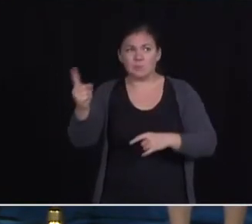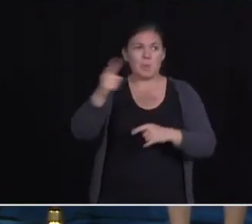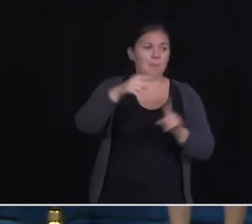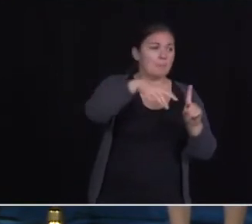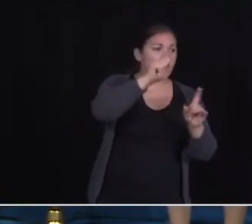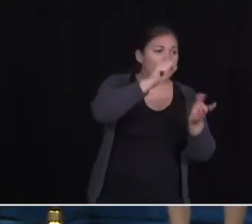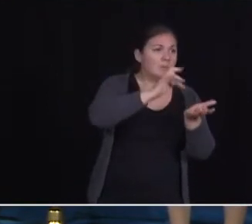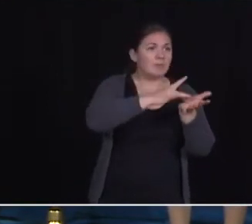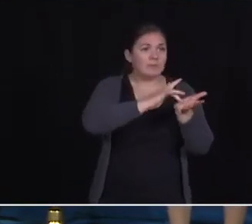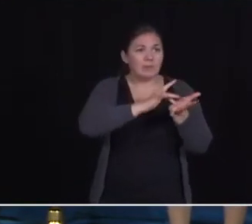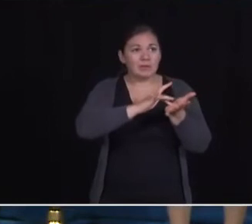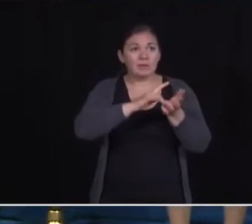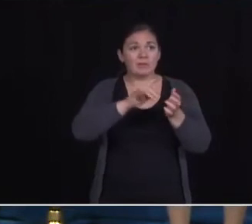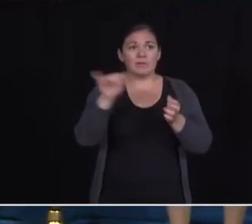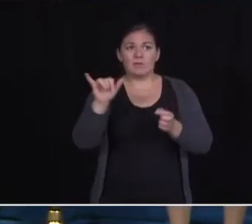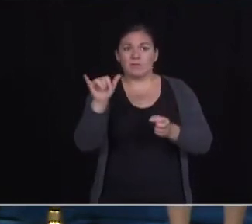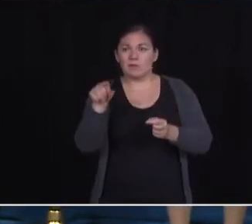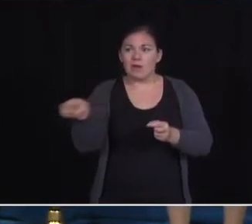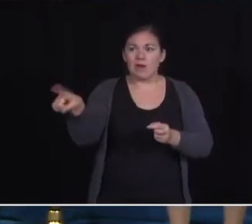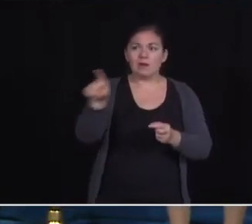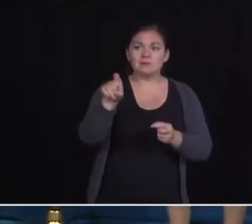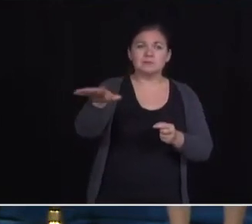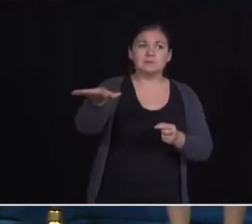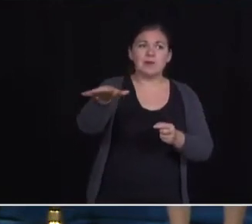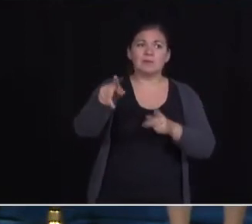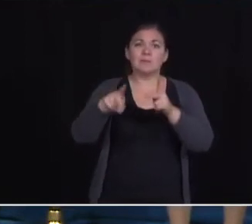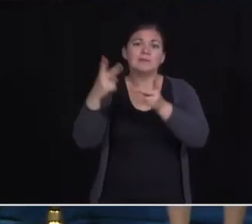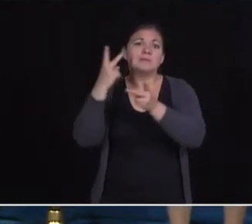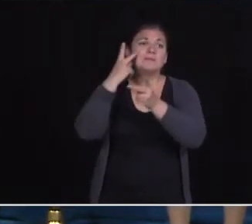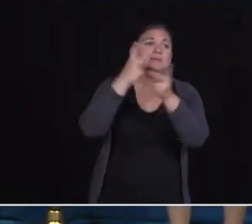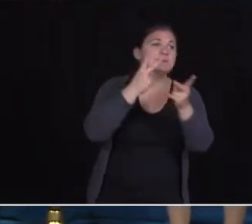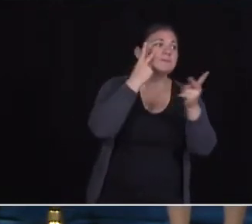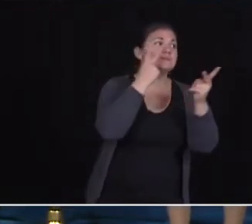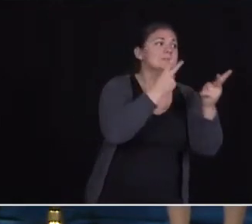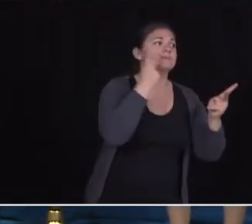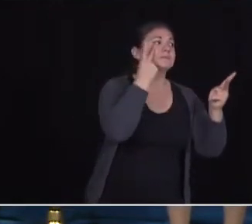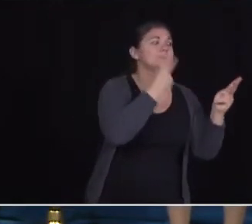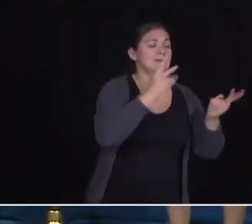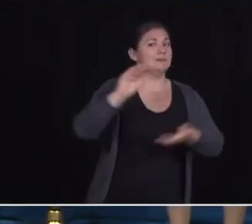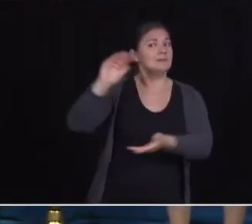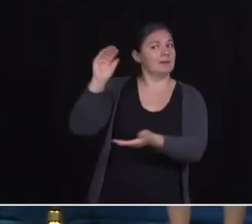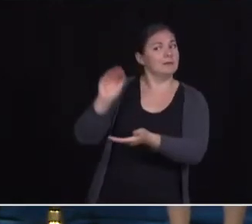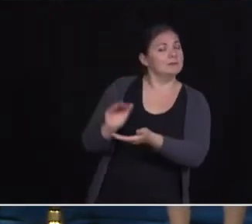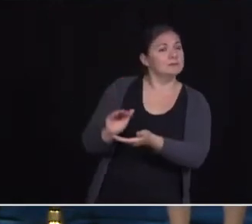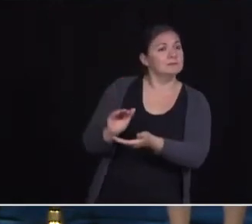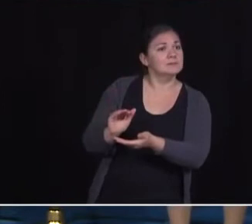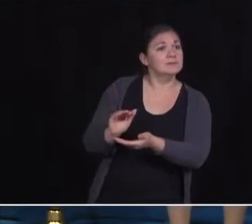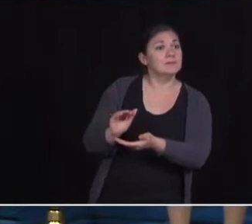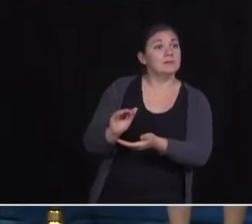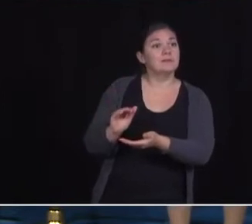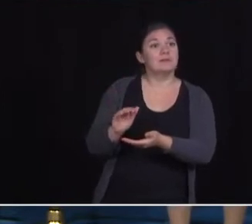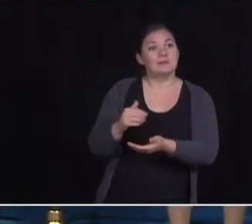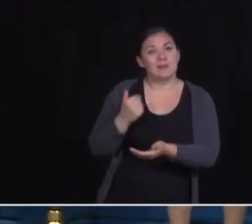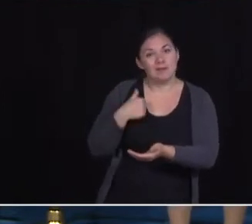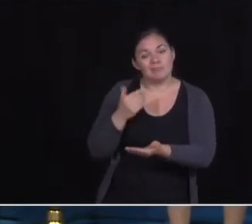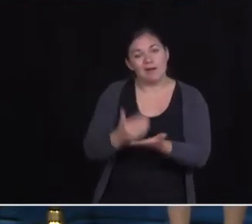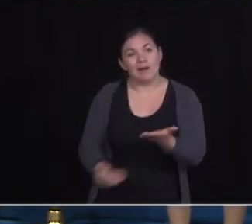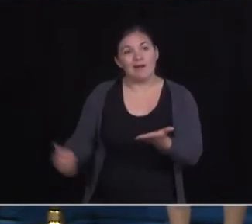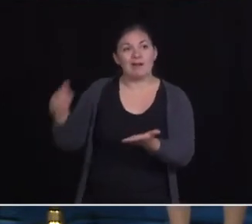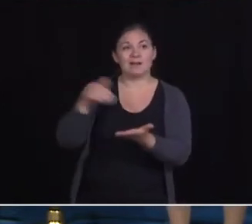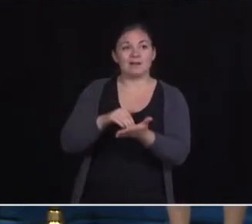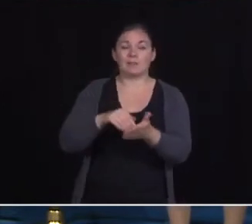down in frequency and in scope and range. We're asked them again to bring those aspects back again. We asked them to be